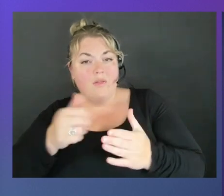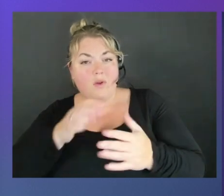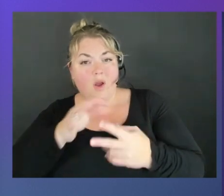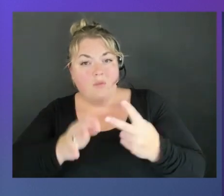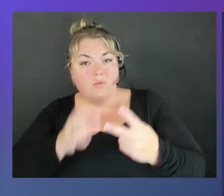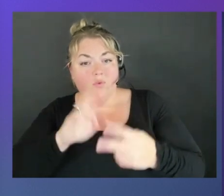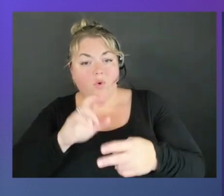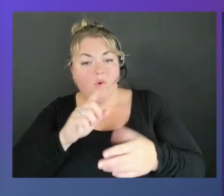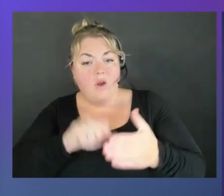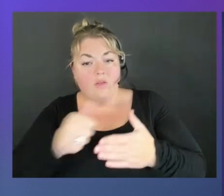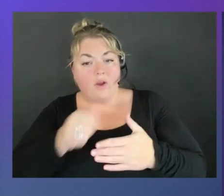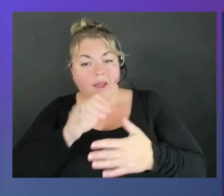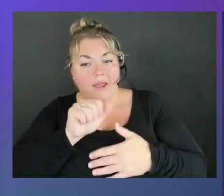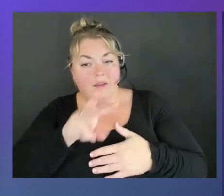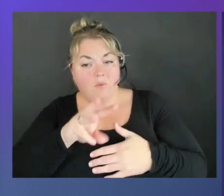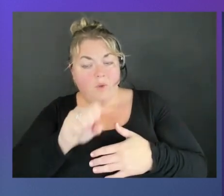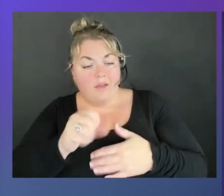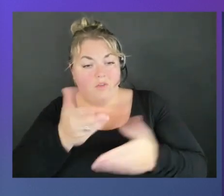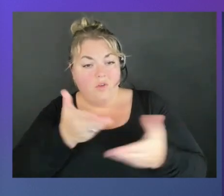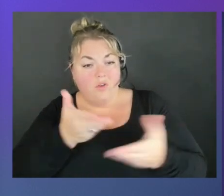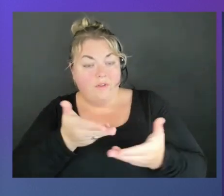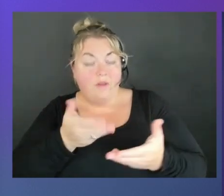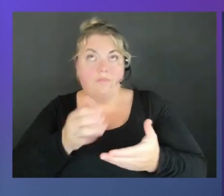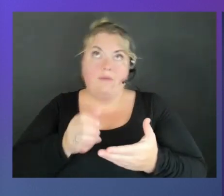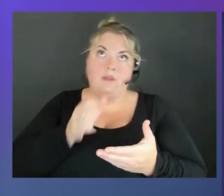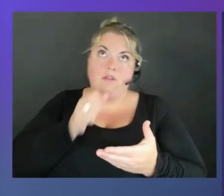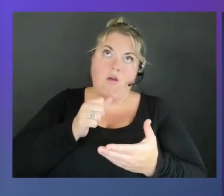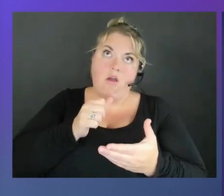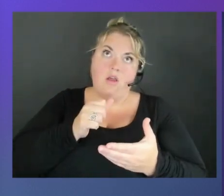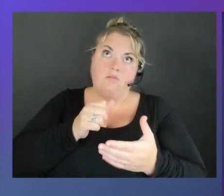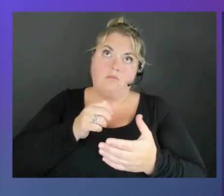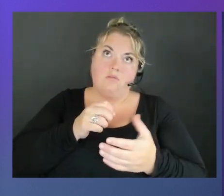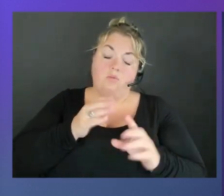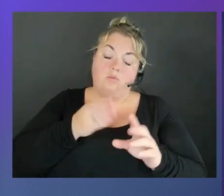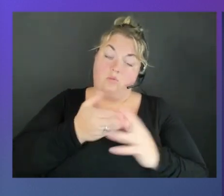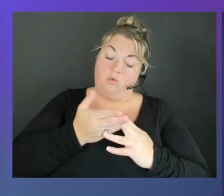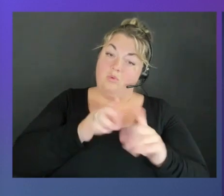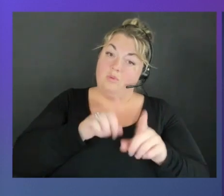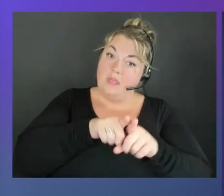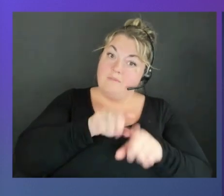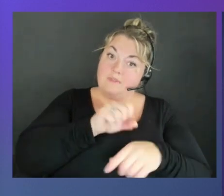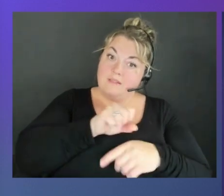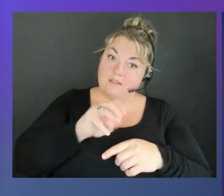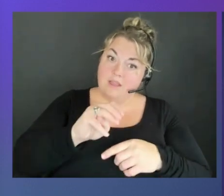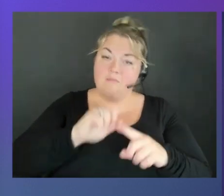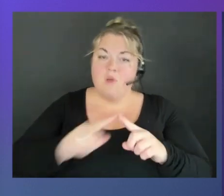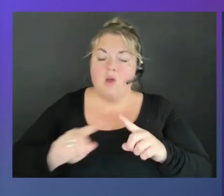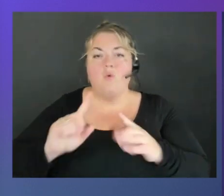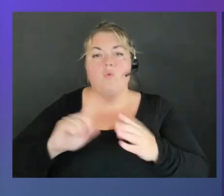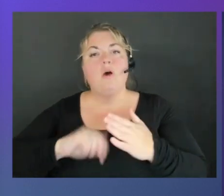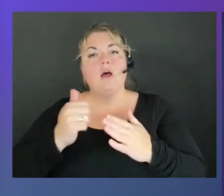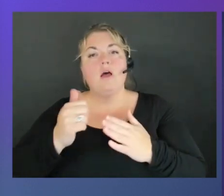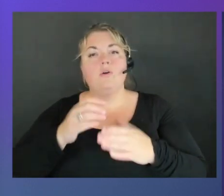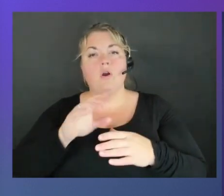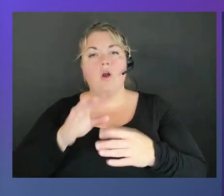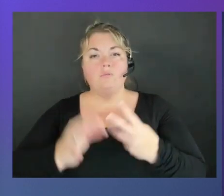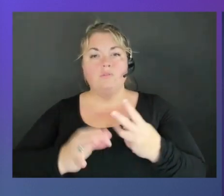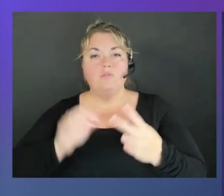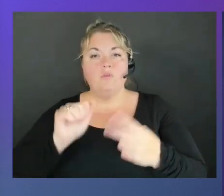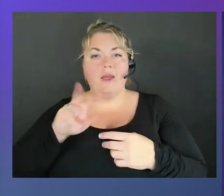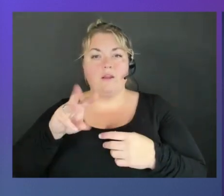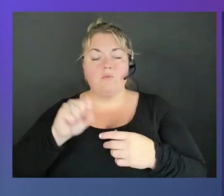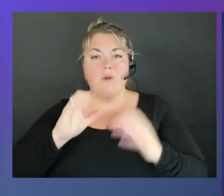AWS services? Maybe not doing exactly what SSM does, but what other options do AWS customers have